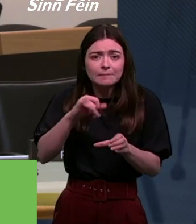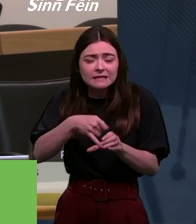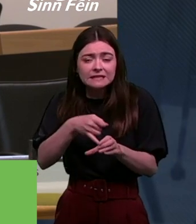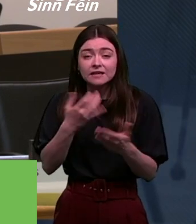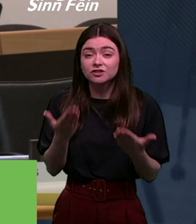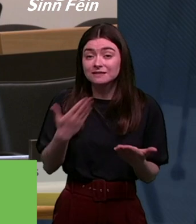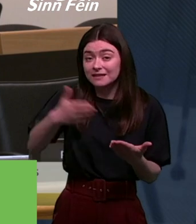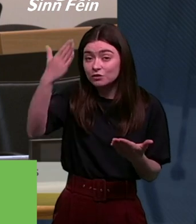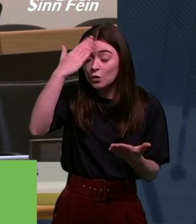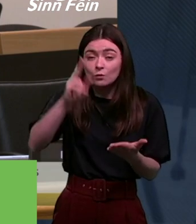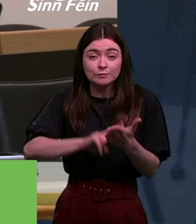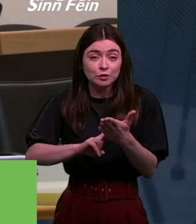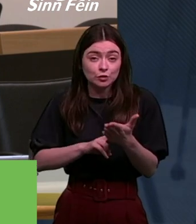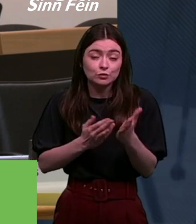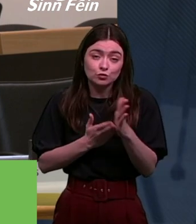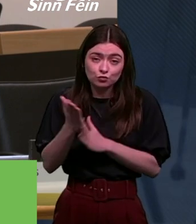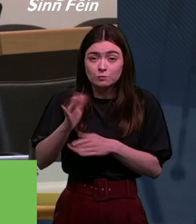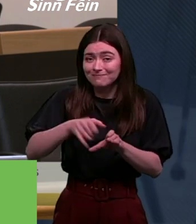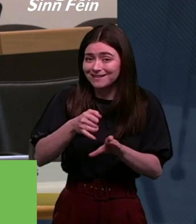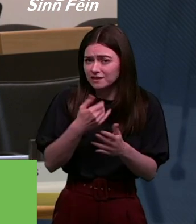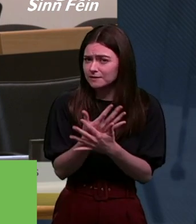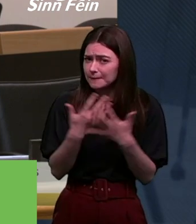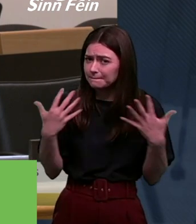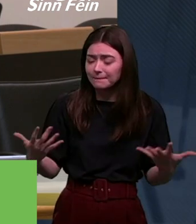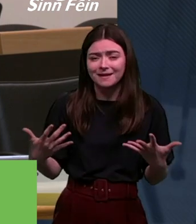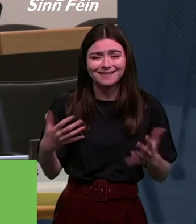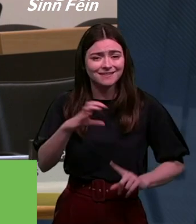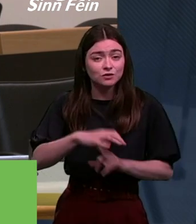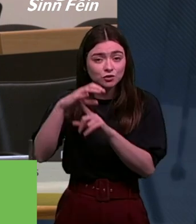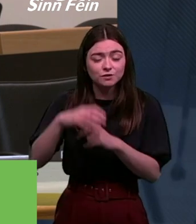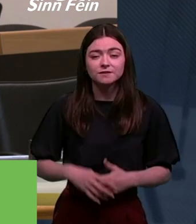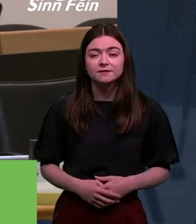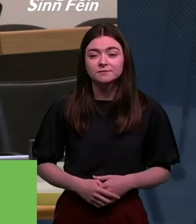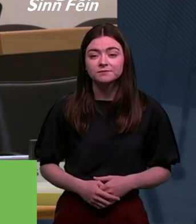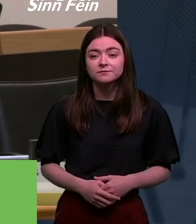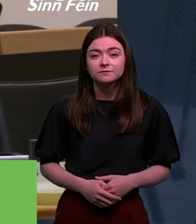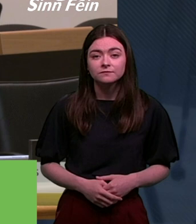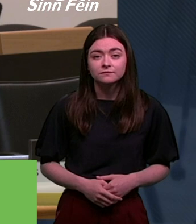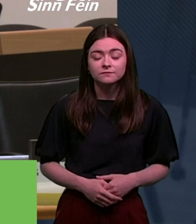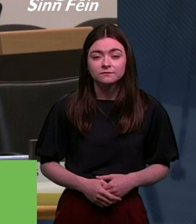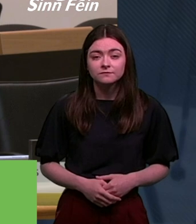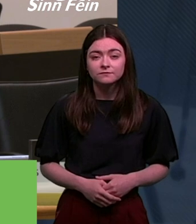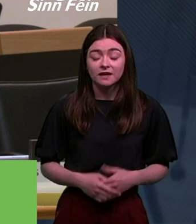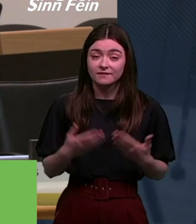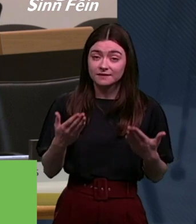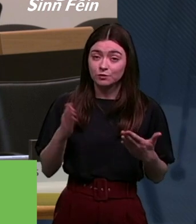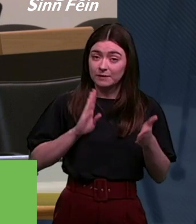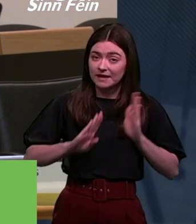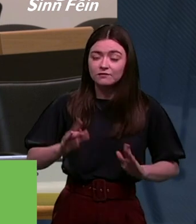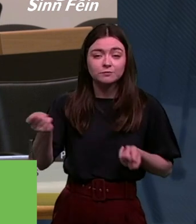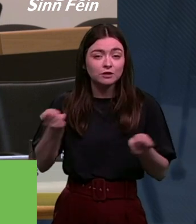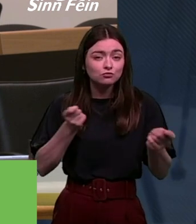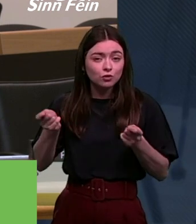know it's still being used, particularly through the use of drugs in many institutions. And is where behaviour is being